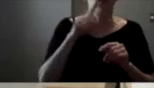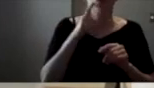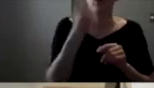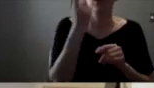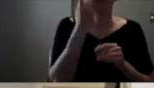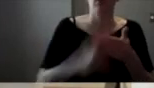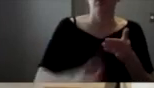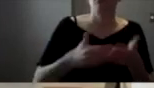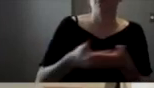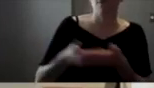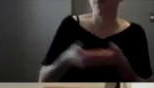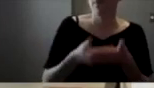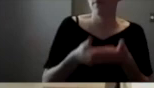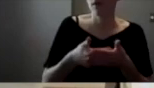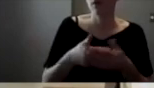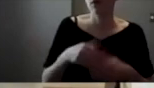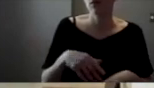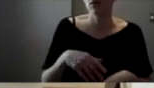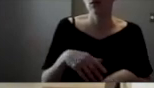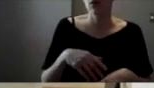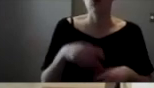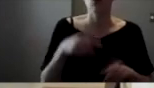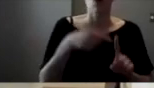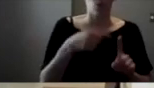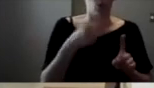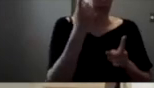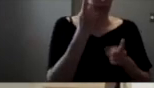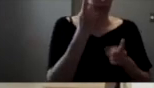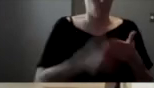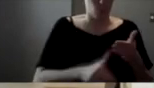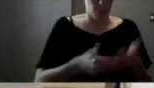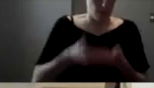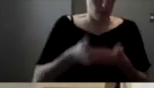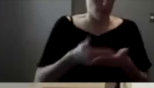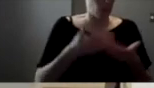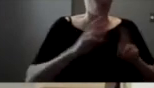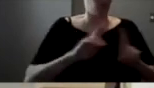it even as they go home. And of course, that also means